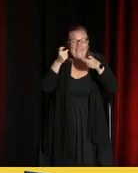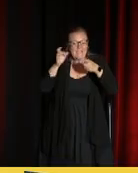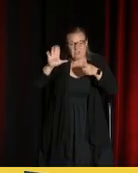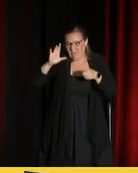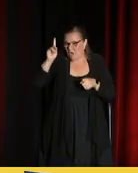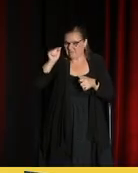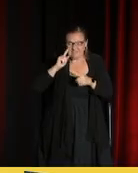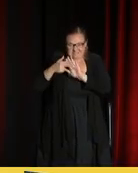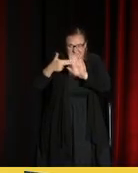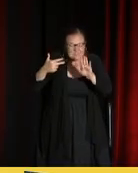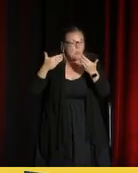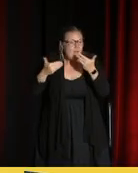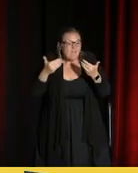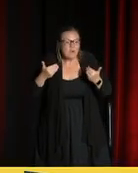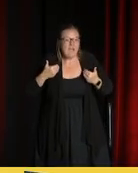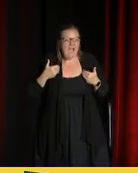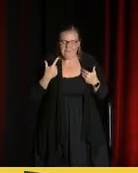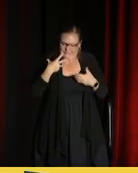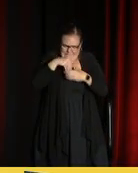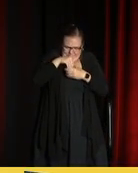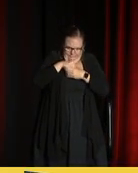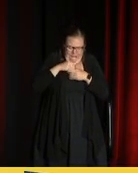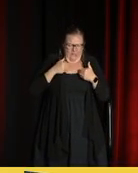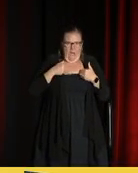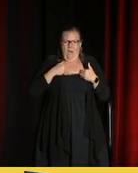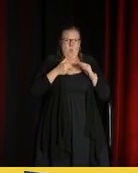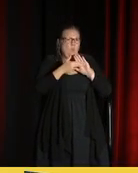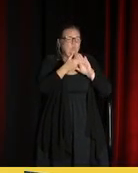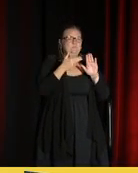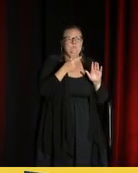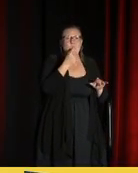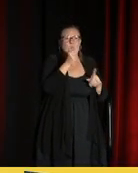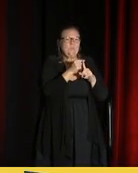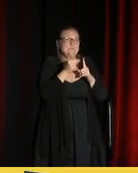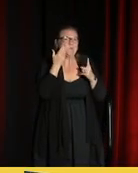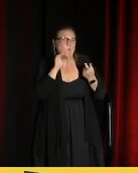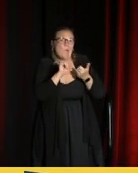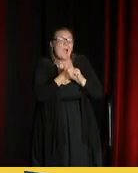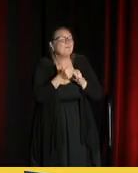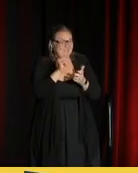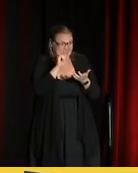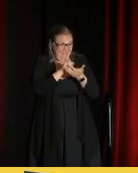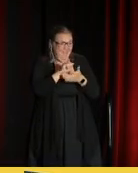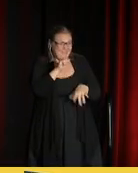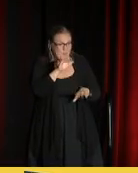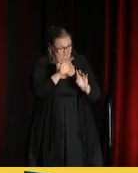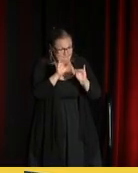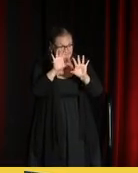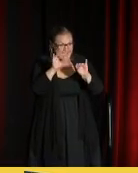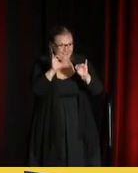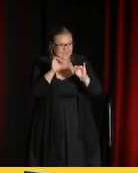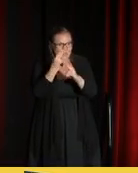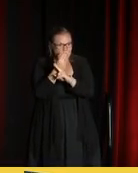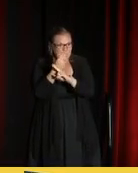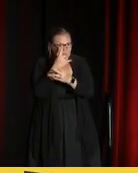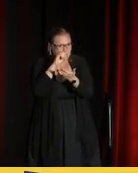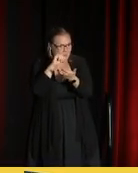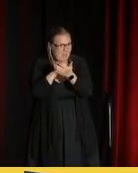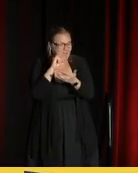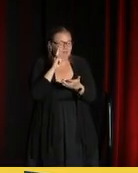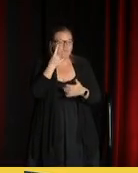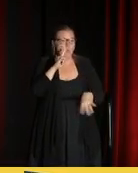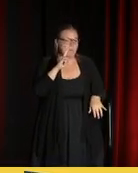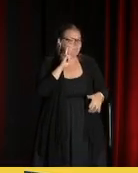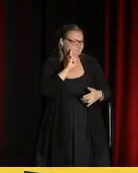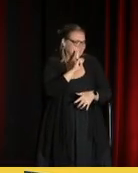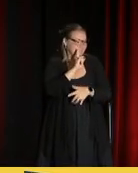veterans who are holding things that they just can't put into words. There are two ways that magic can be used in a clinical encounter.